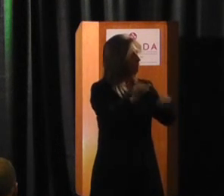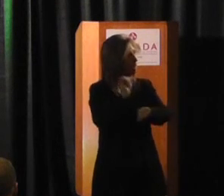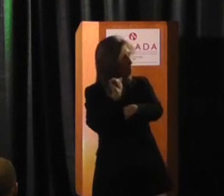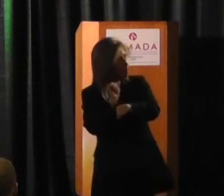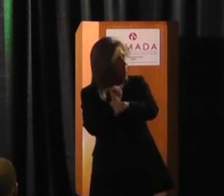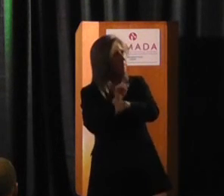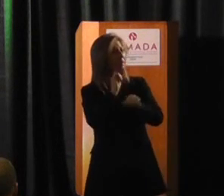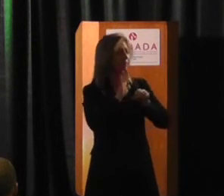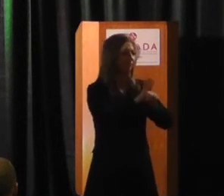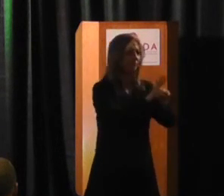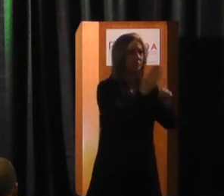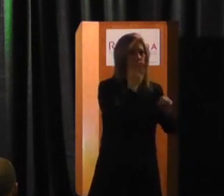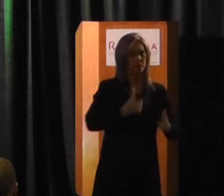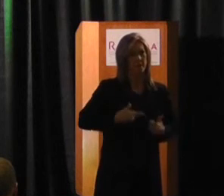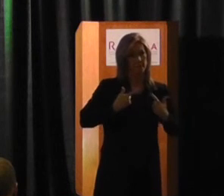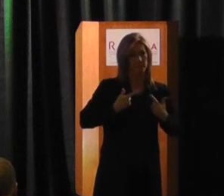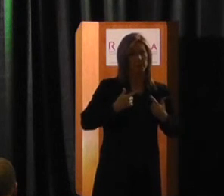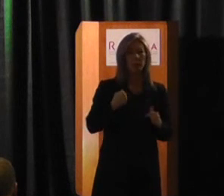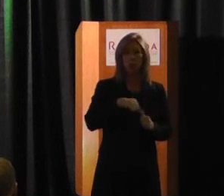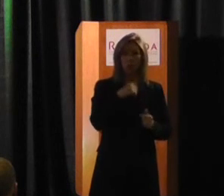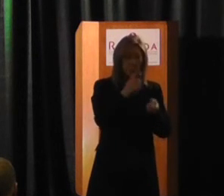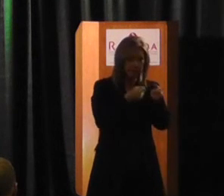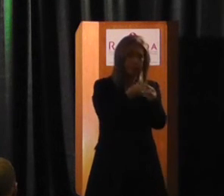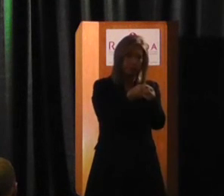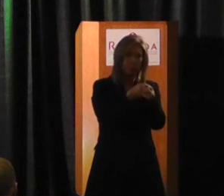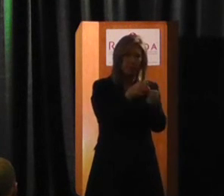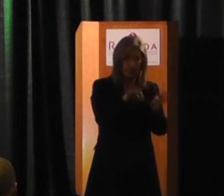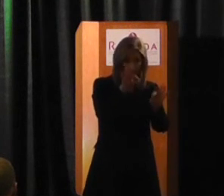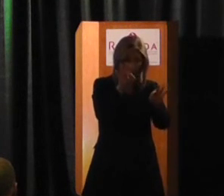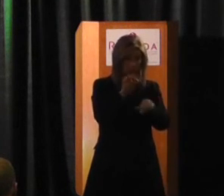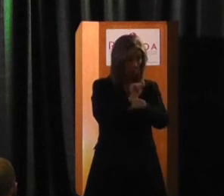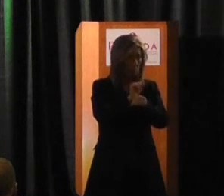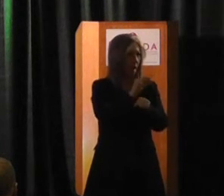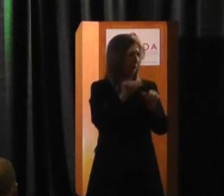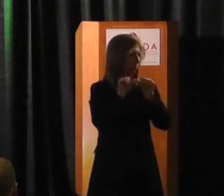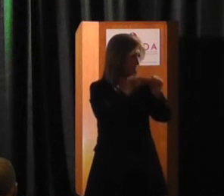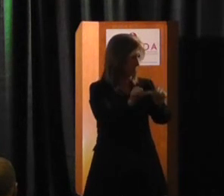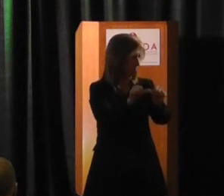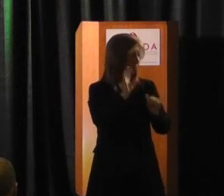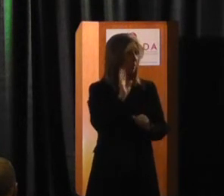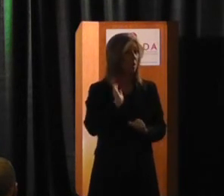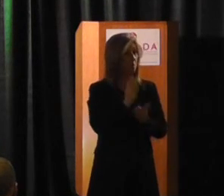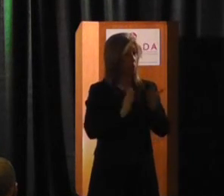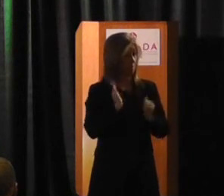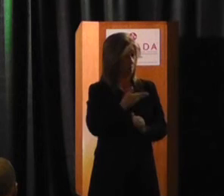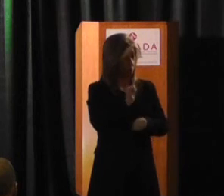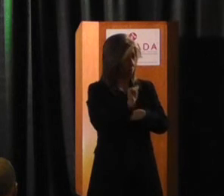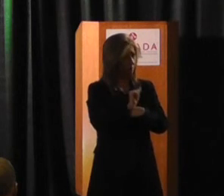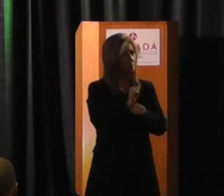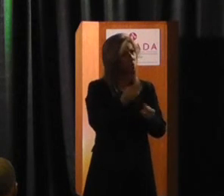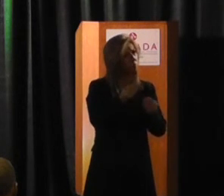began to support people find and maintain work. Part of our commitment was to bring about awareness of the benefits of inclusive hiring to the business